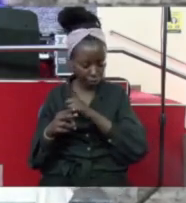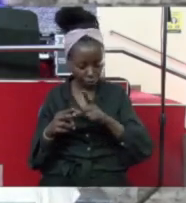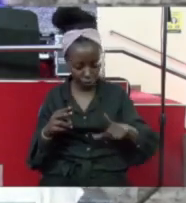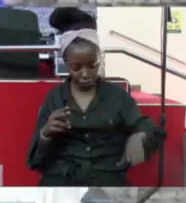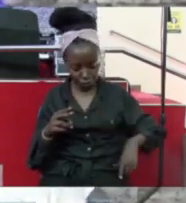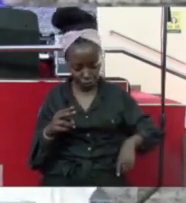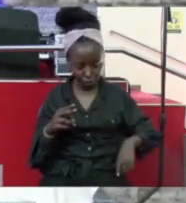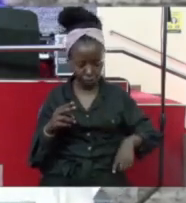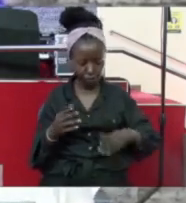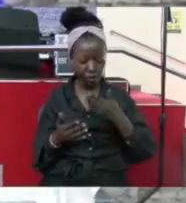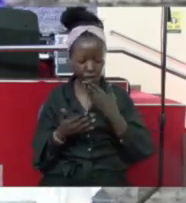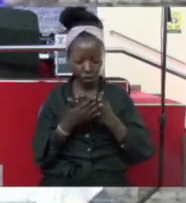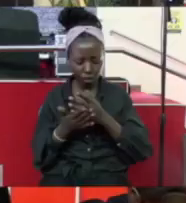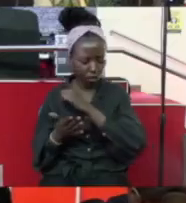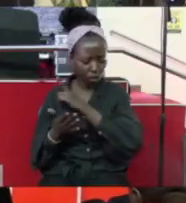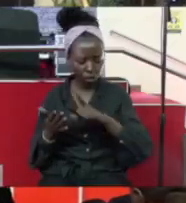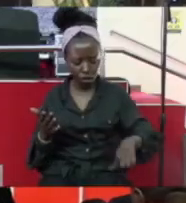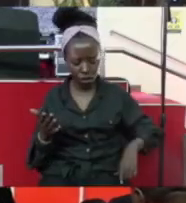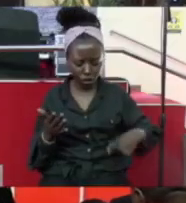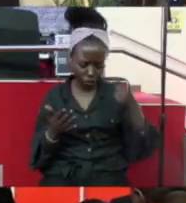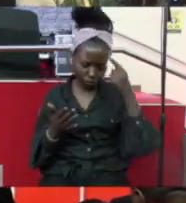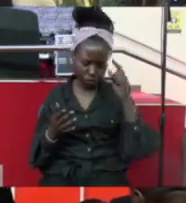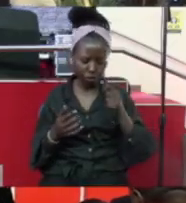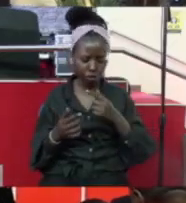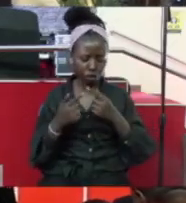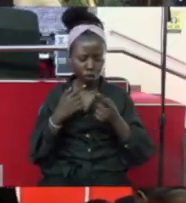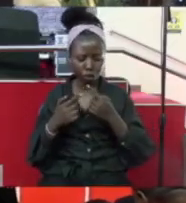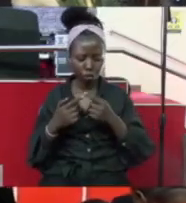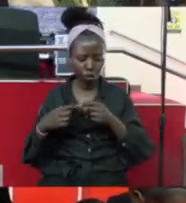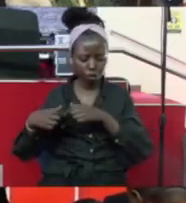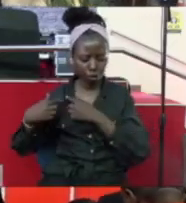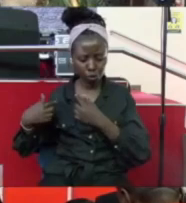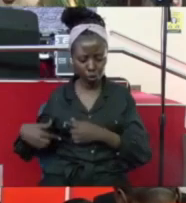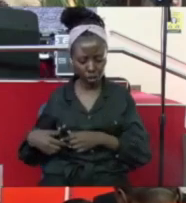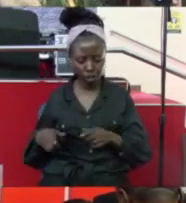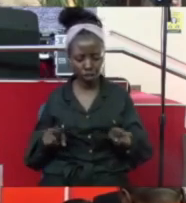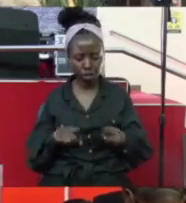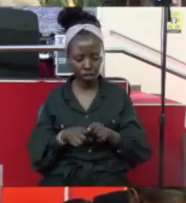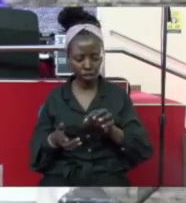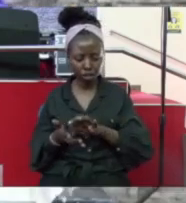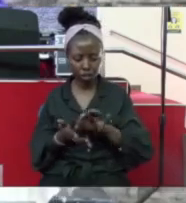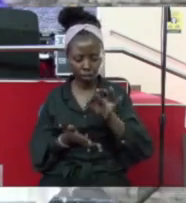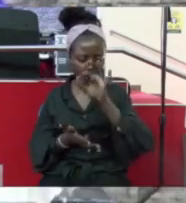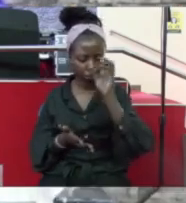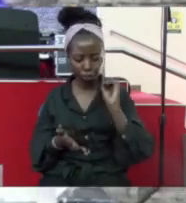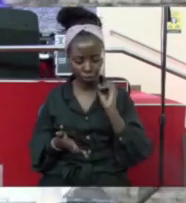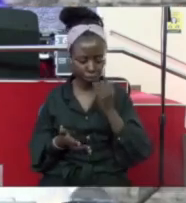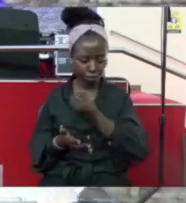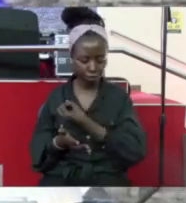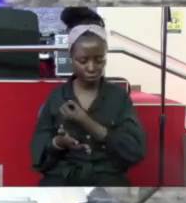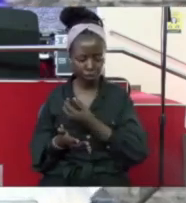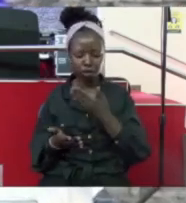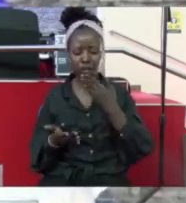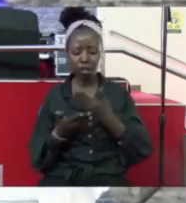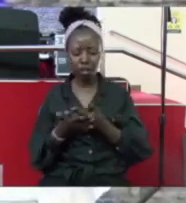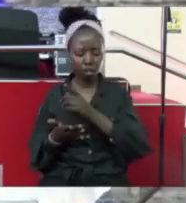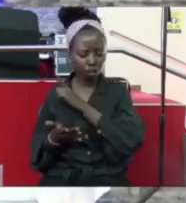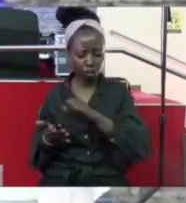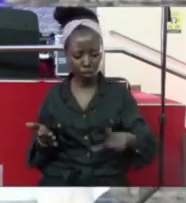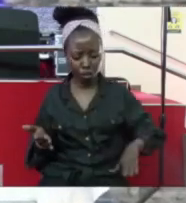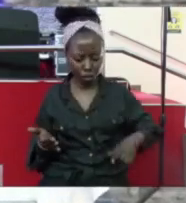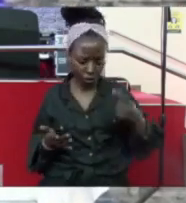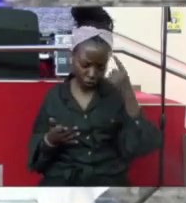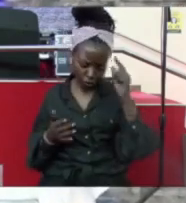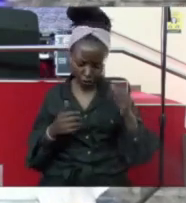Yesu. Thank you, Lord, for speaking to our hearts and our spirits. Asante kwa kunenea mioyo na nafsi zetu. And thank you, Lord, for challenging us to sow